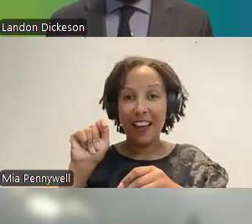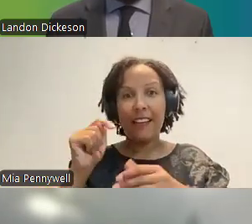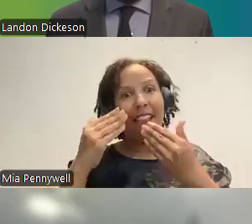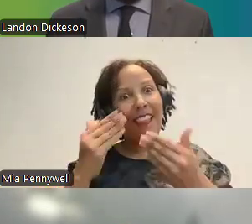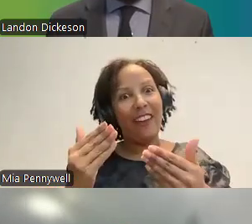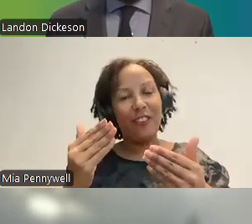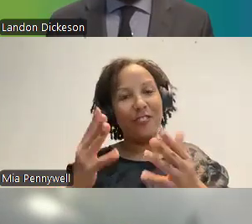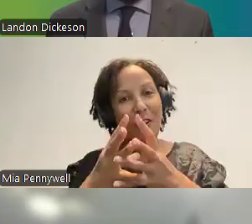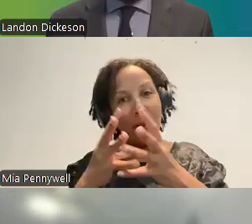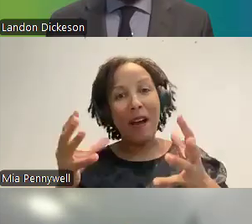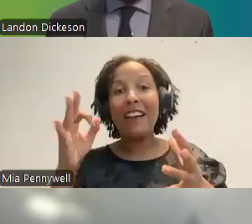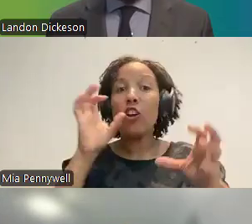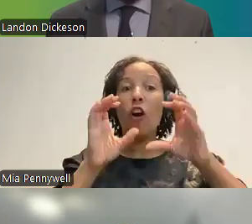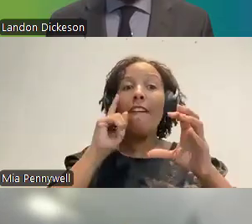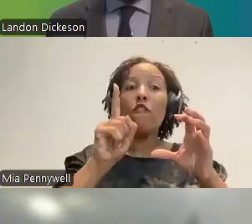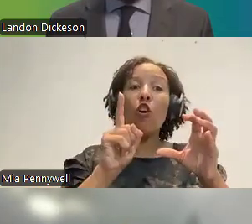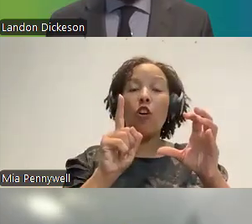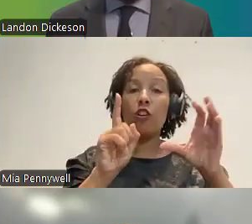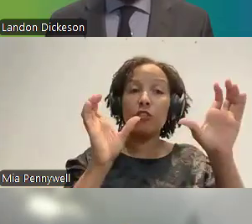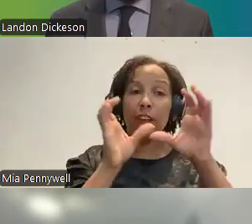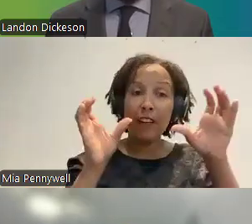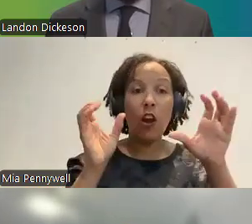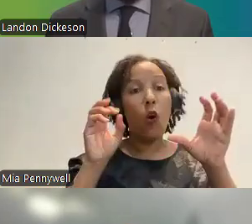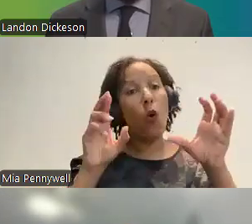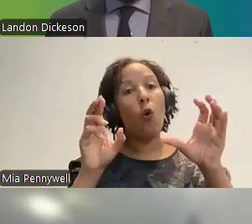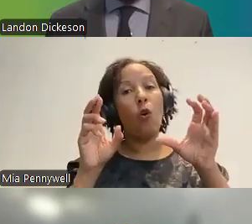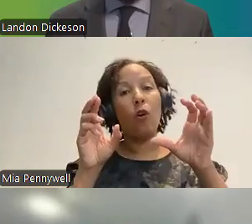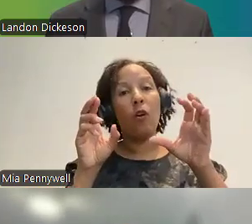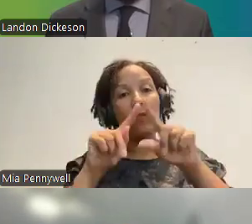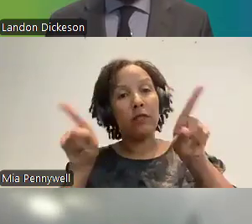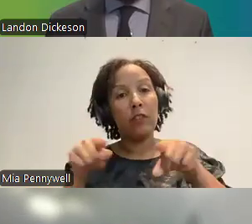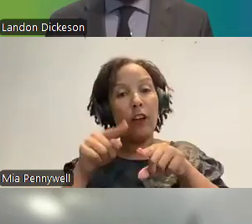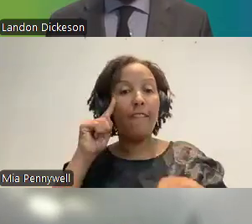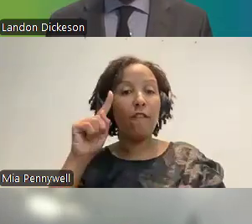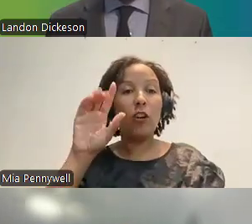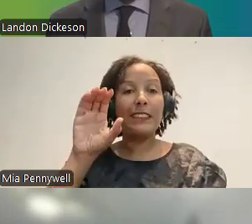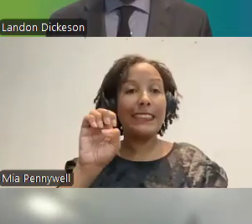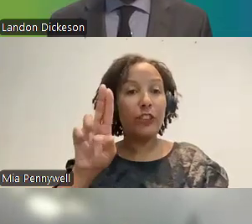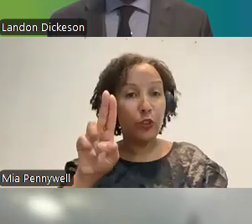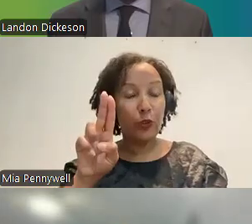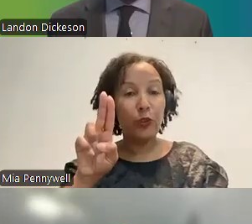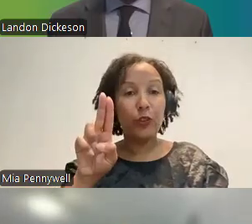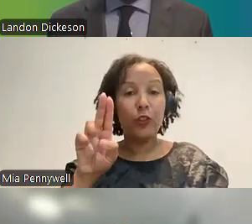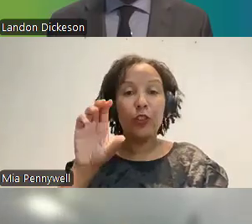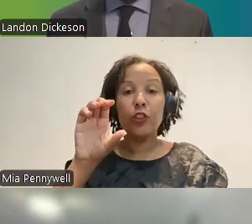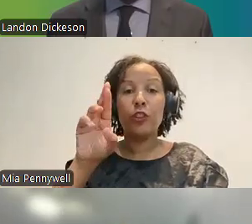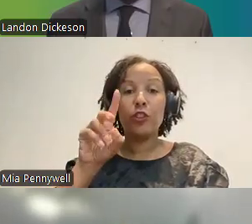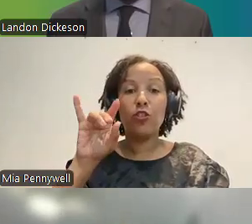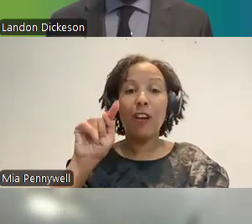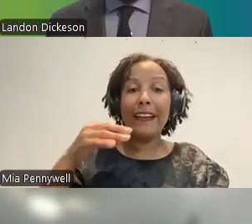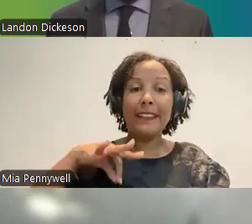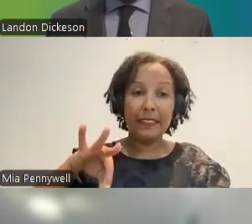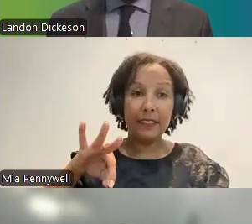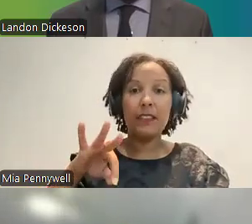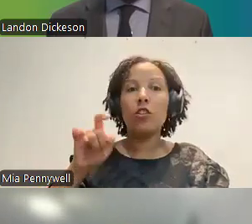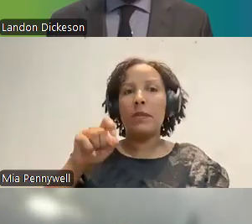or a certificate for social work CEU credits, you must complete the evaluation form. Upon submitting the evaluation form, you'll